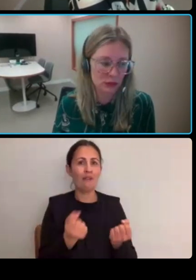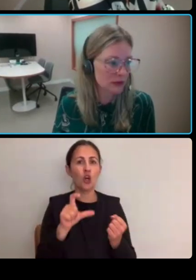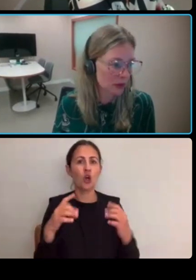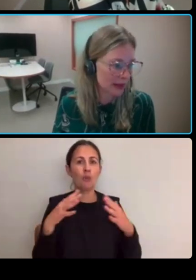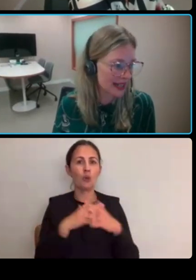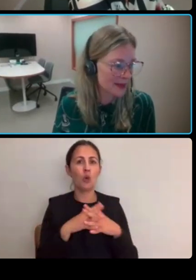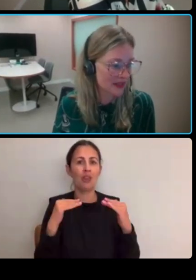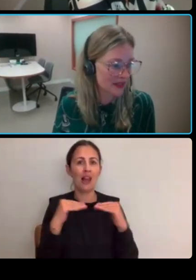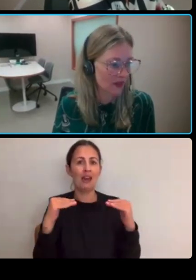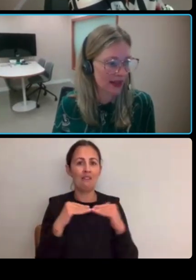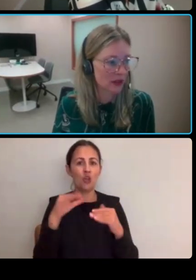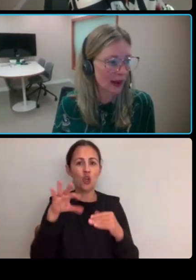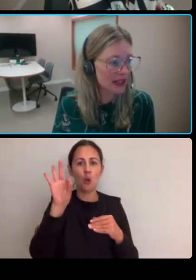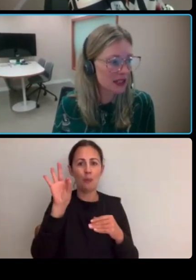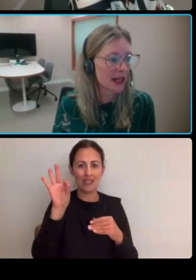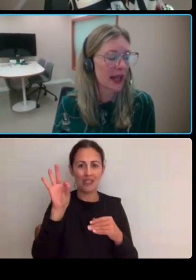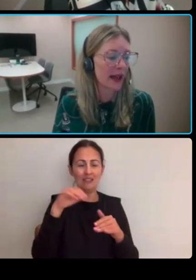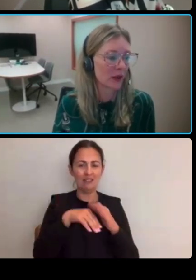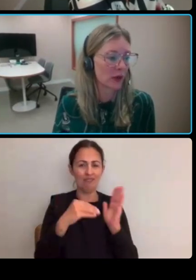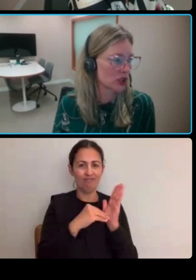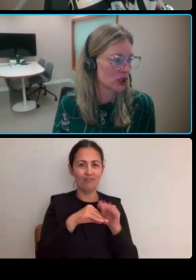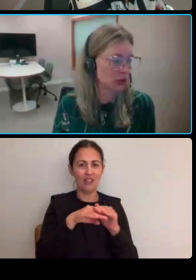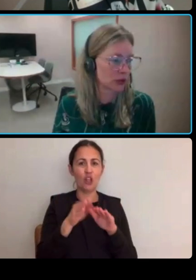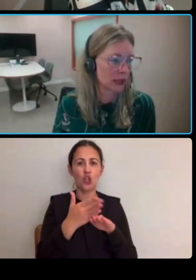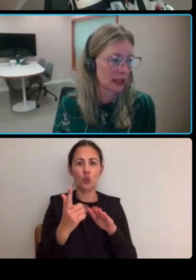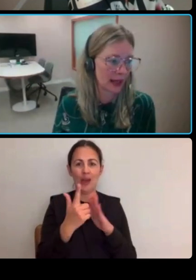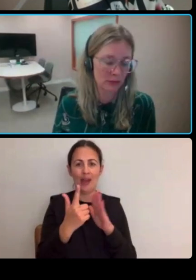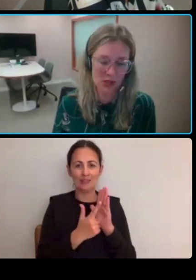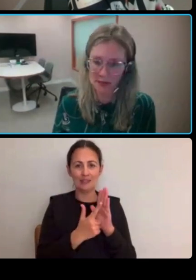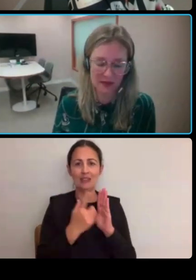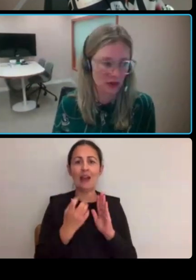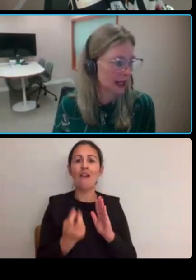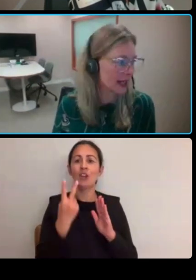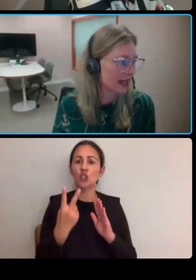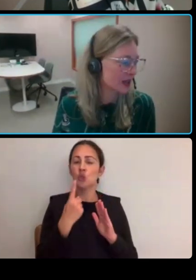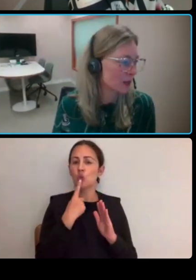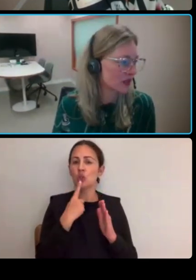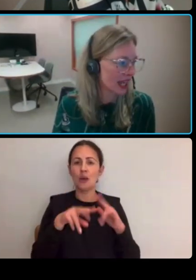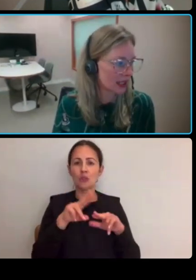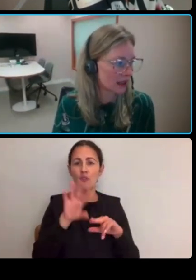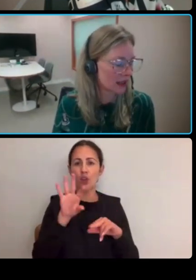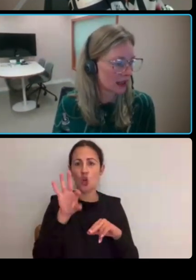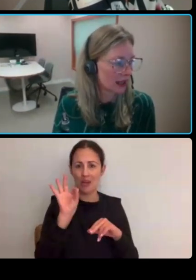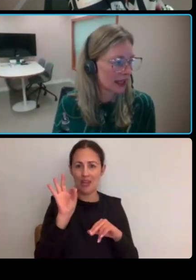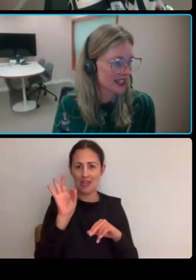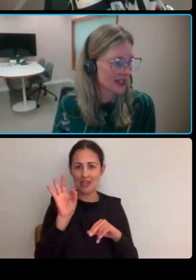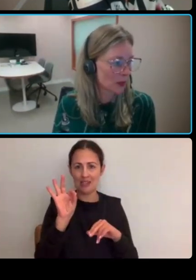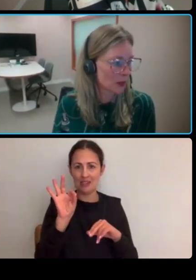Commonwealth level nominees specified in the new Act, and there would be two types of nominees. So we've